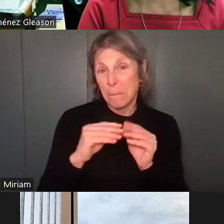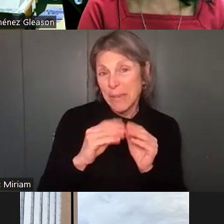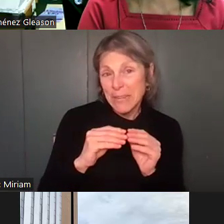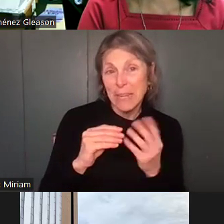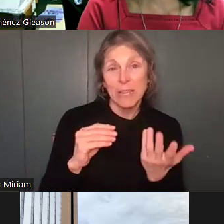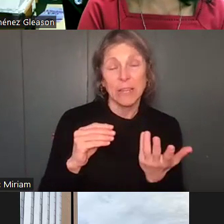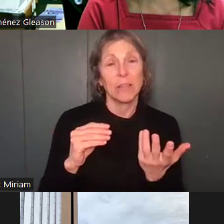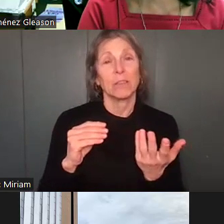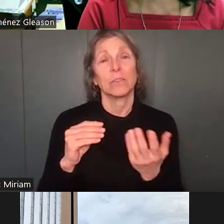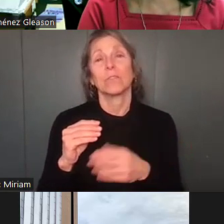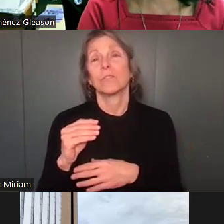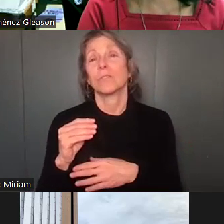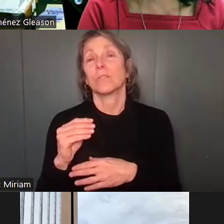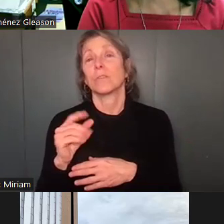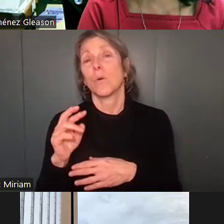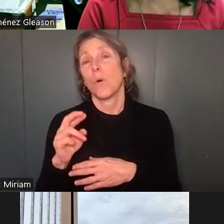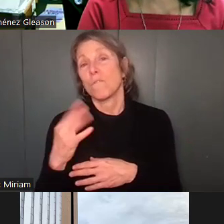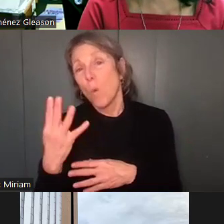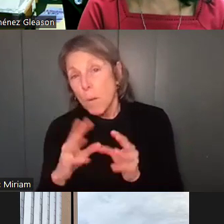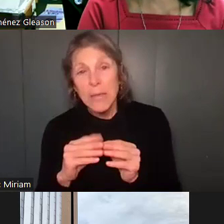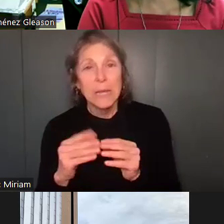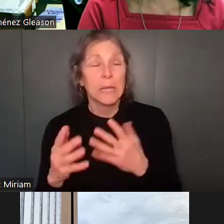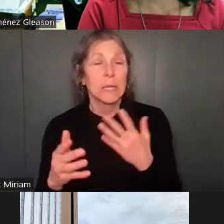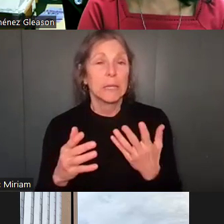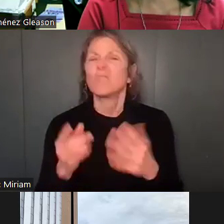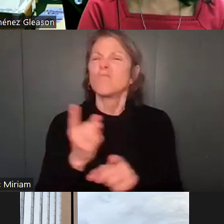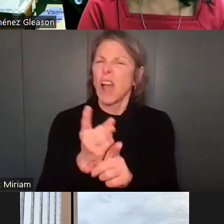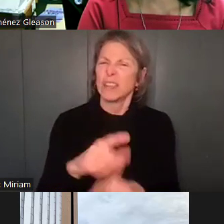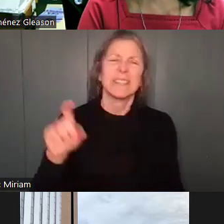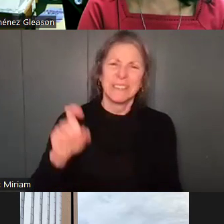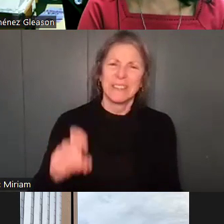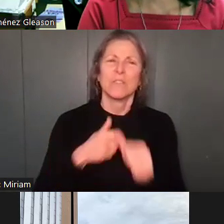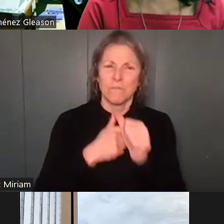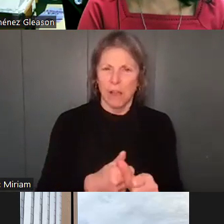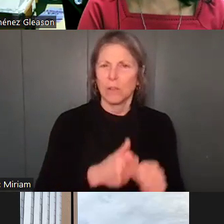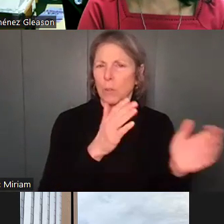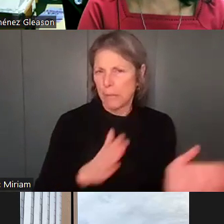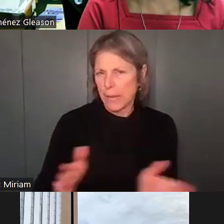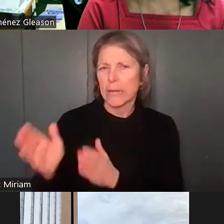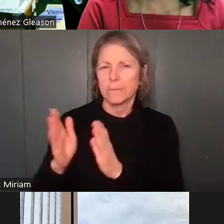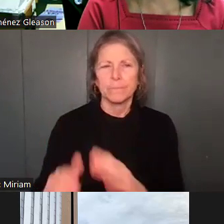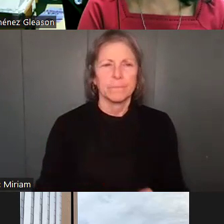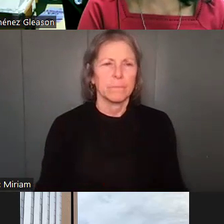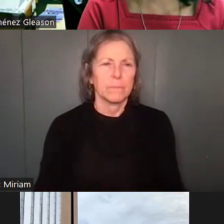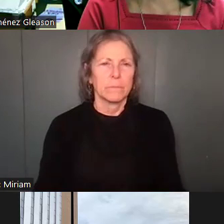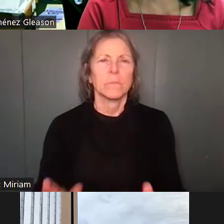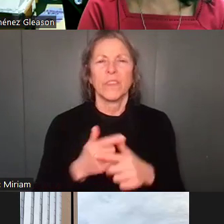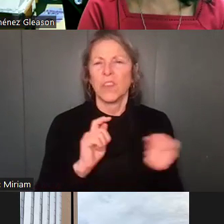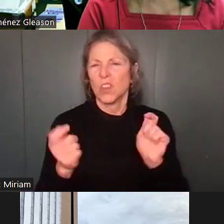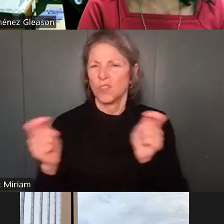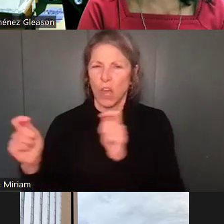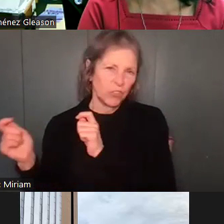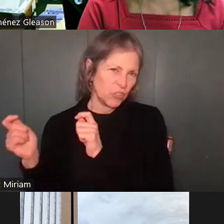2 meetings instead of 4, whatever, then we'll do that. But I think you're right. We just need to follow what the plan is and then adjust when